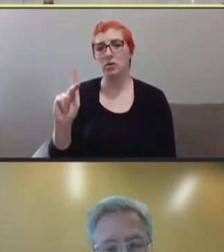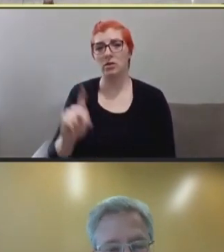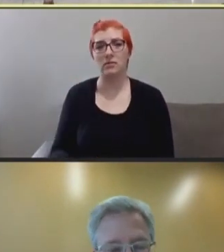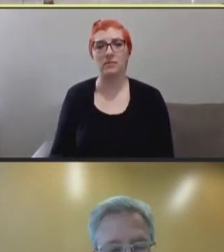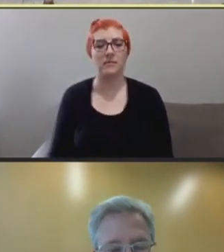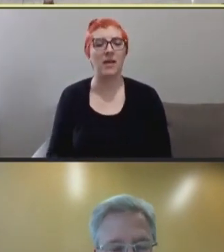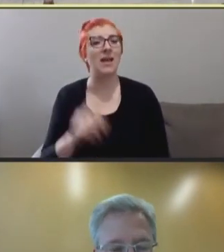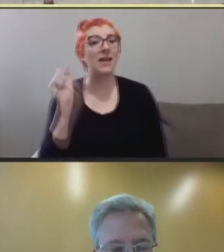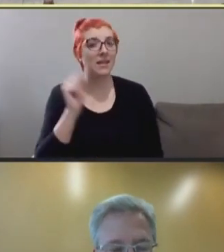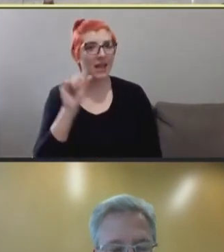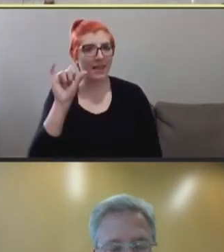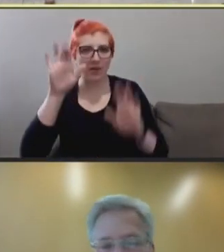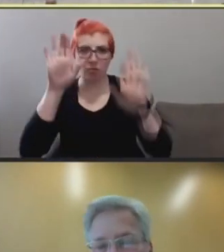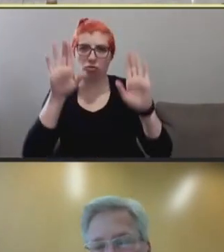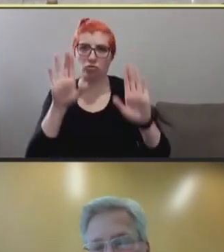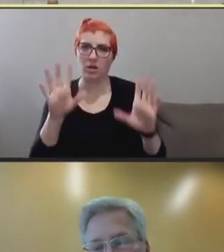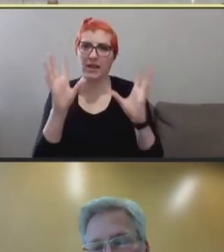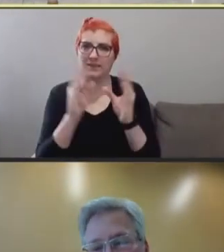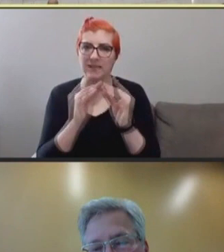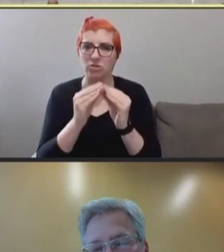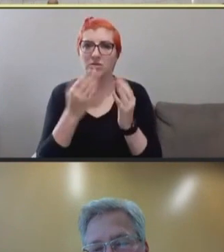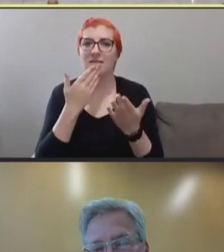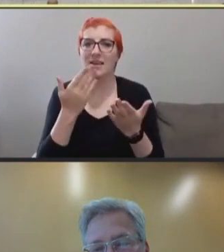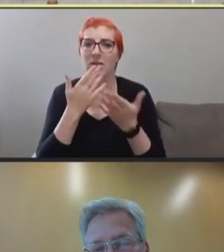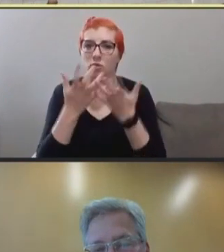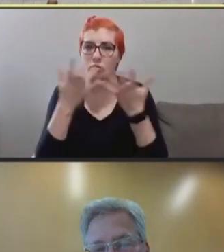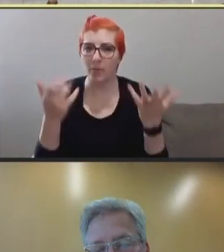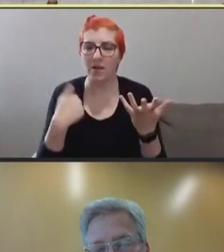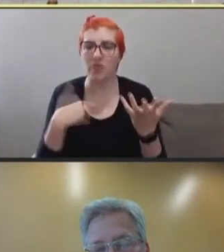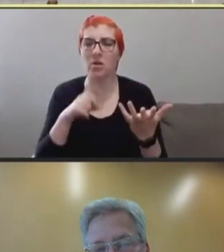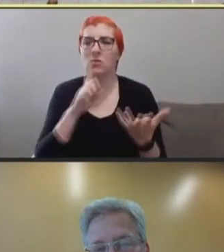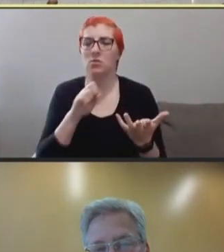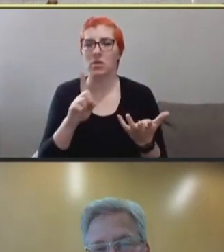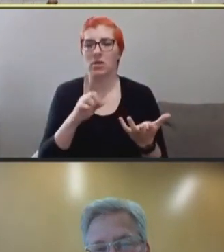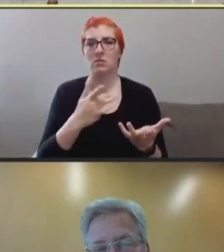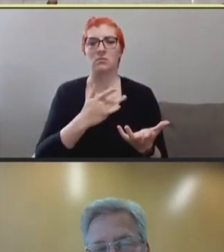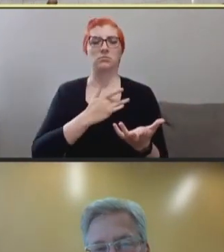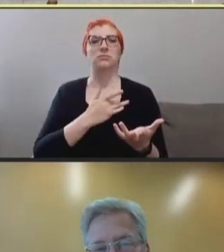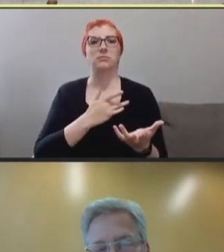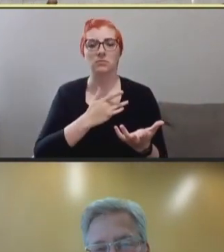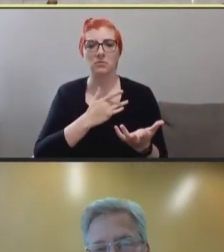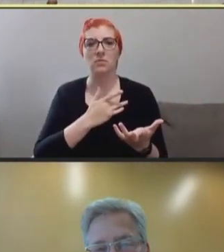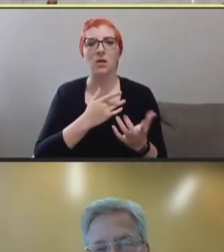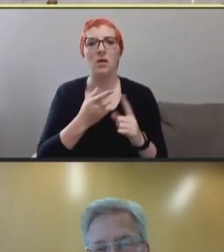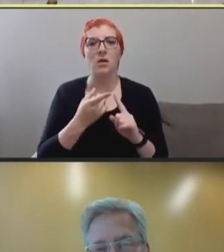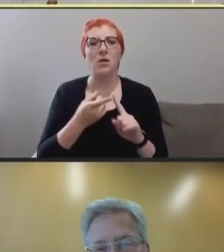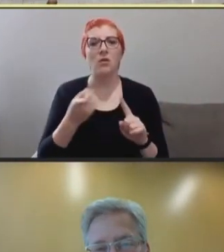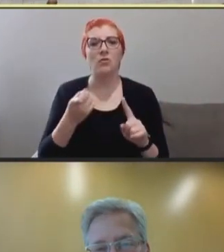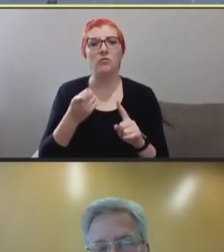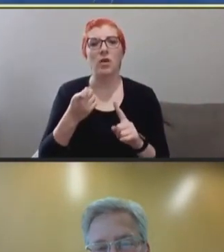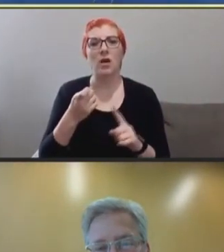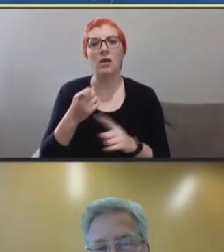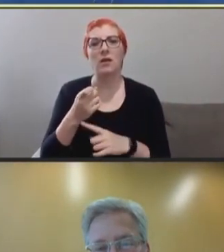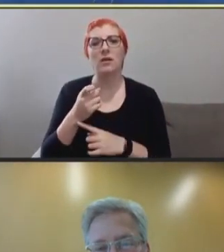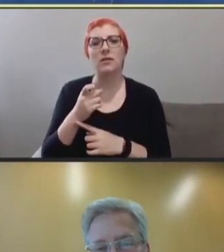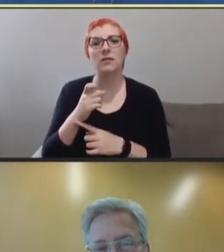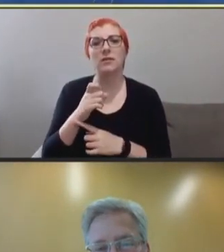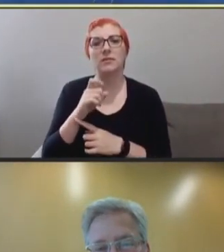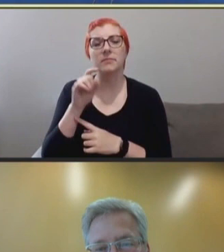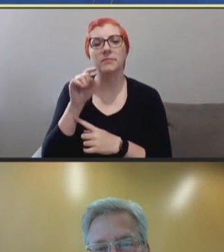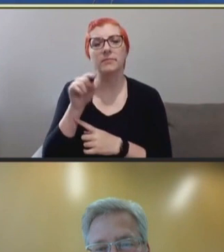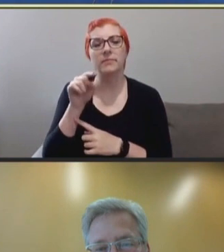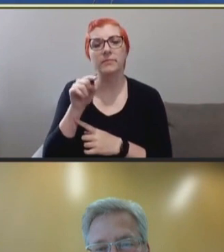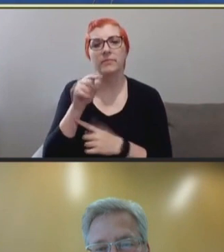Yeah, that was a great session. Thank you so much. I was really struck by, CEPI talking about trying to predict